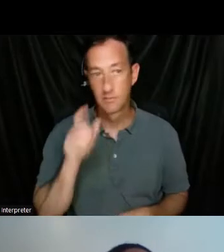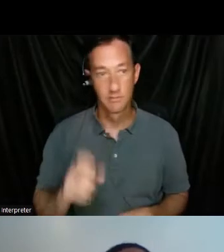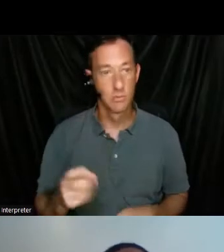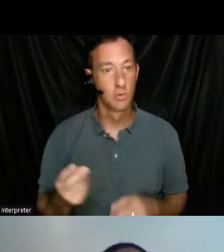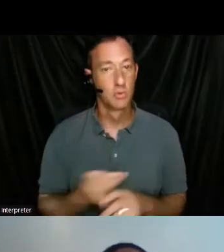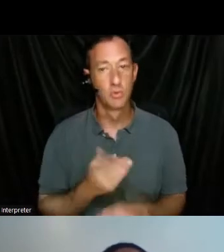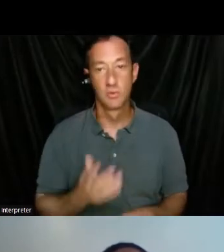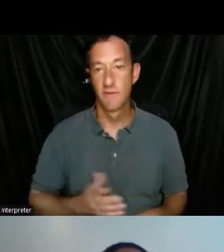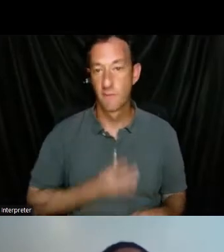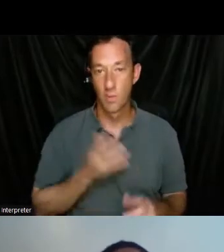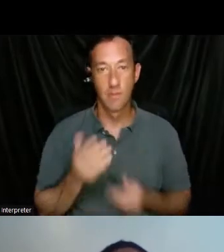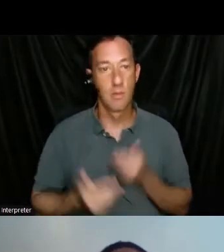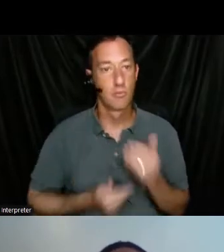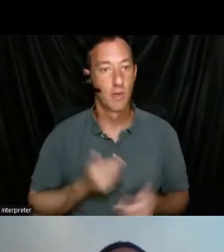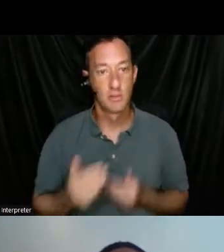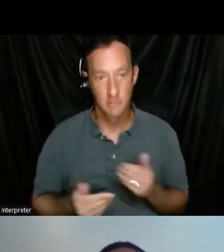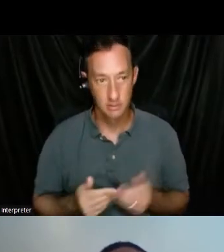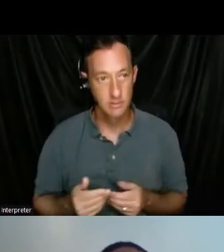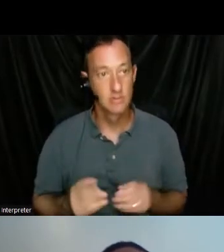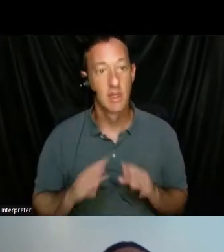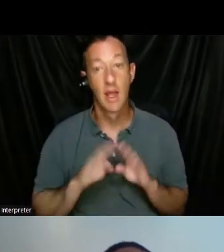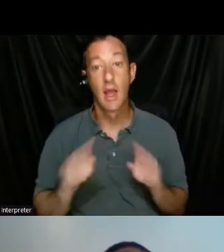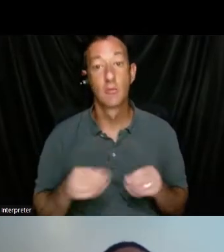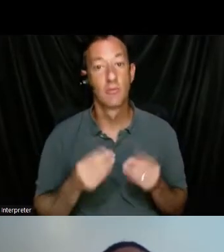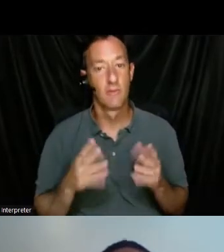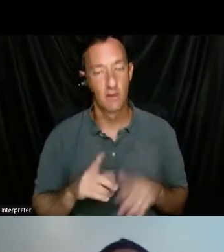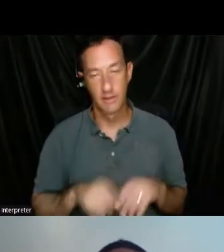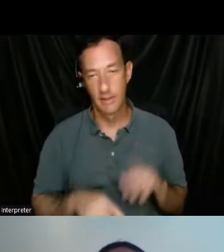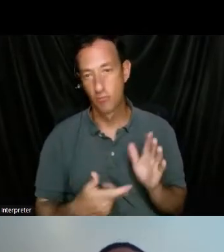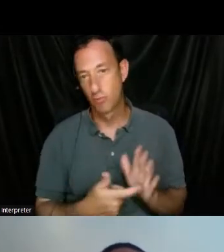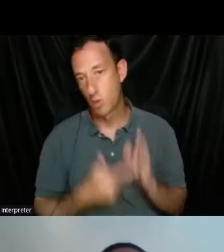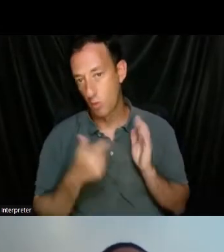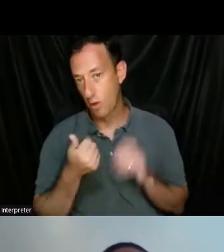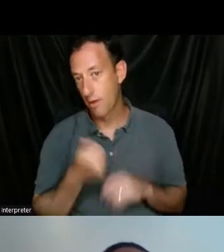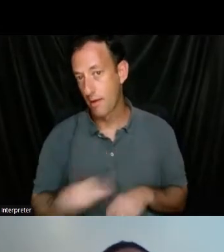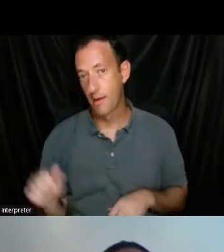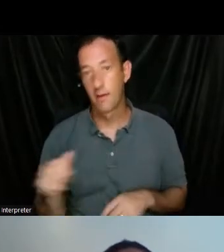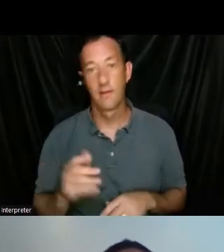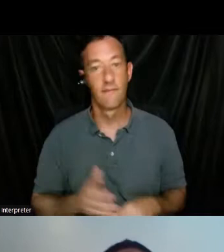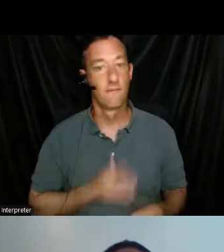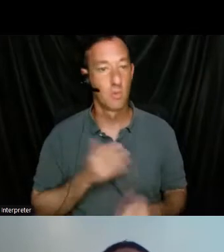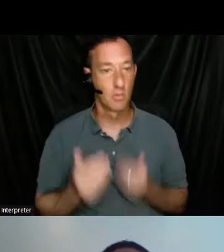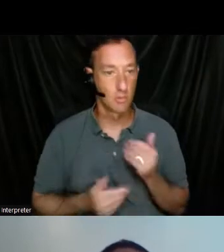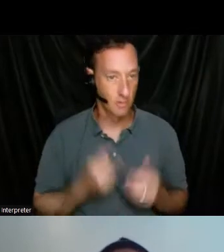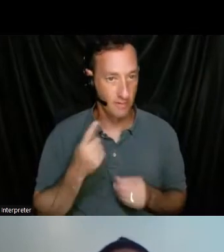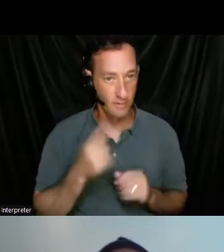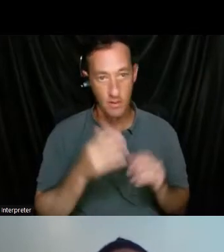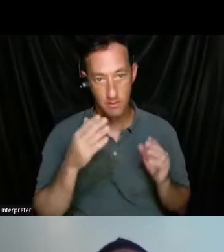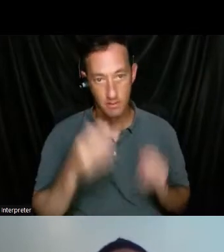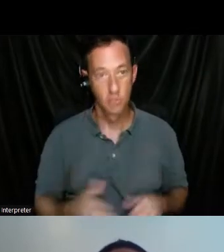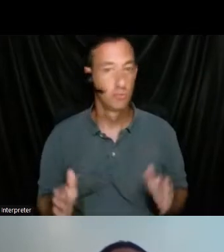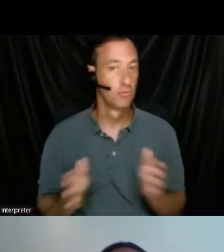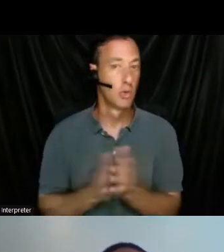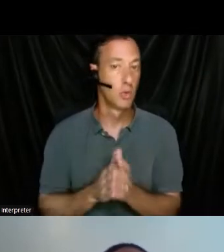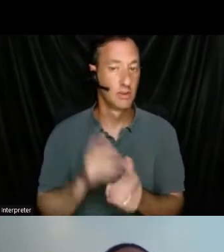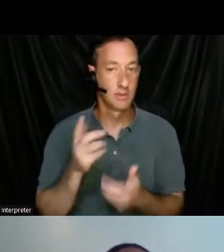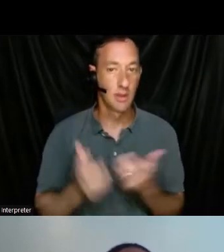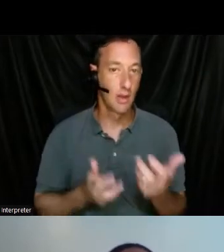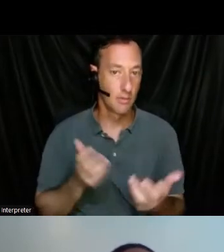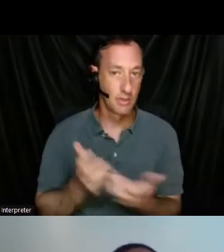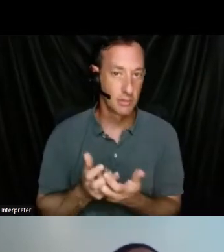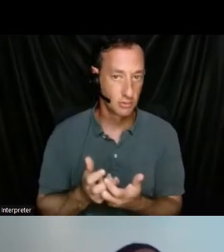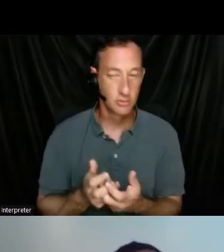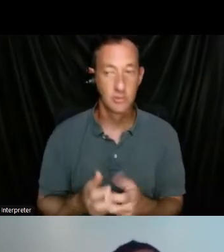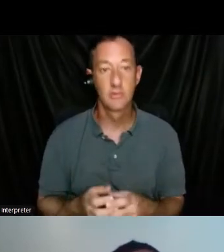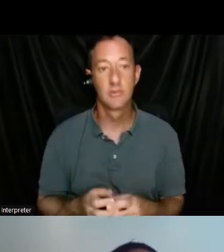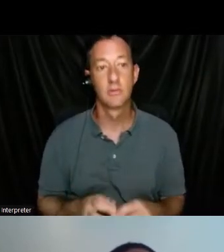formal process. A housing provider can't require any formal process in order for an individual to request an accommodation.